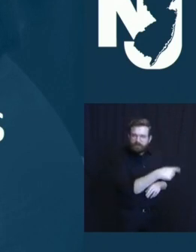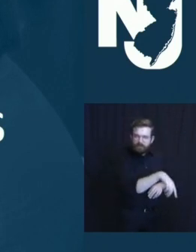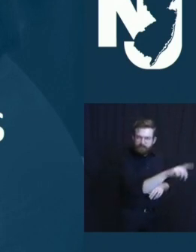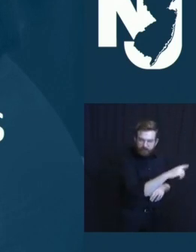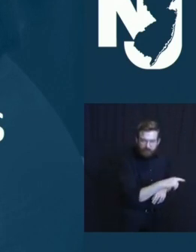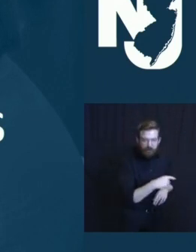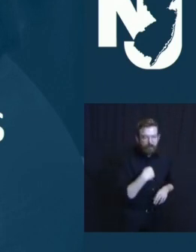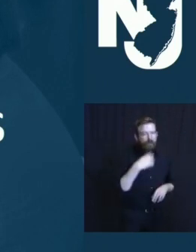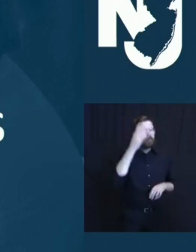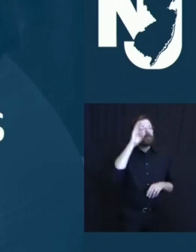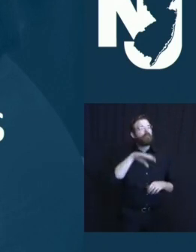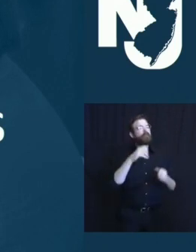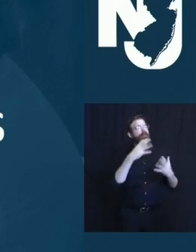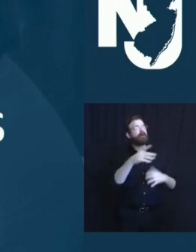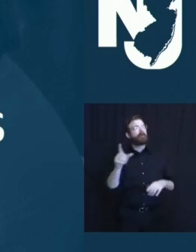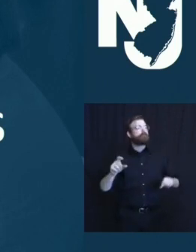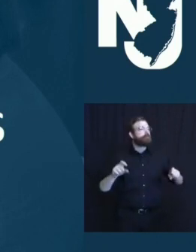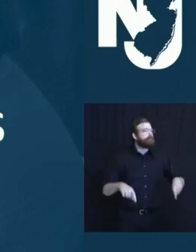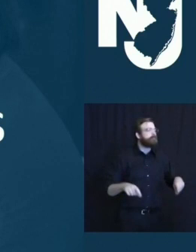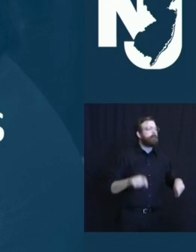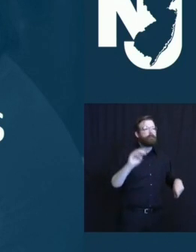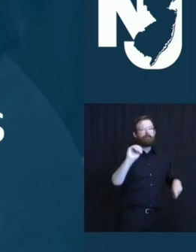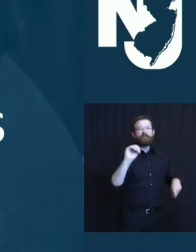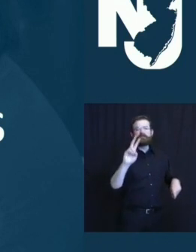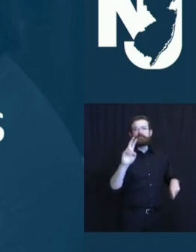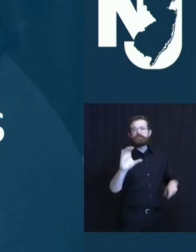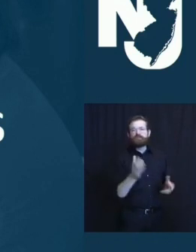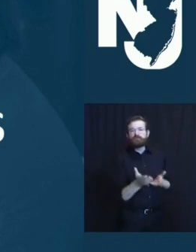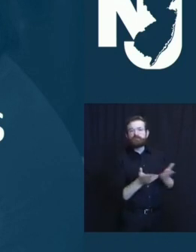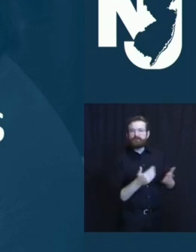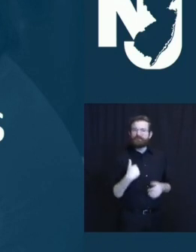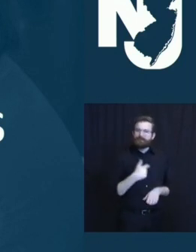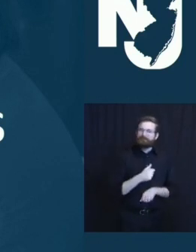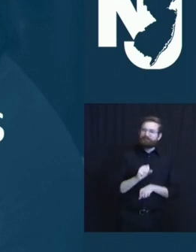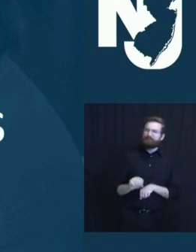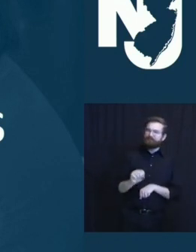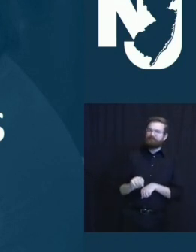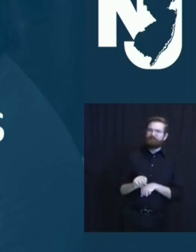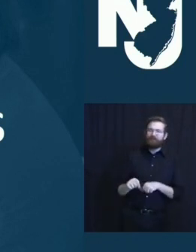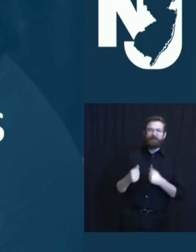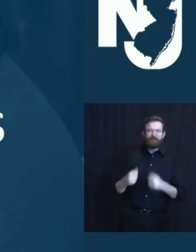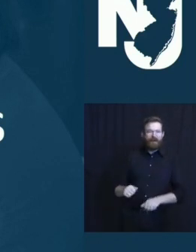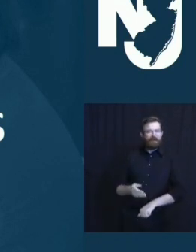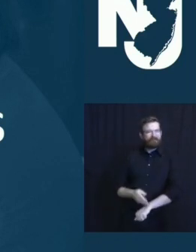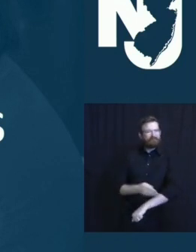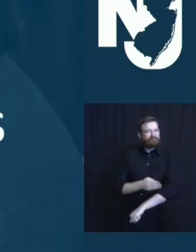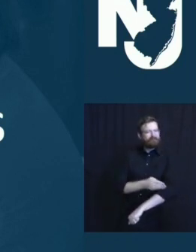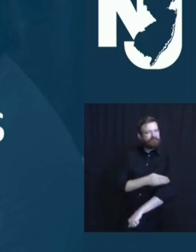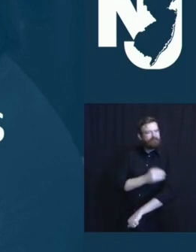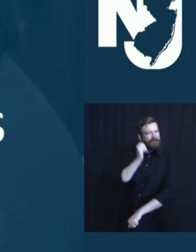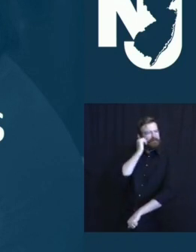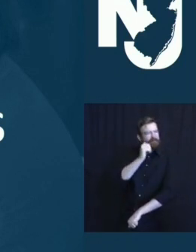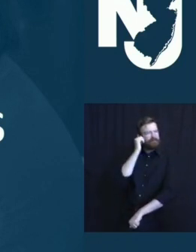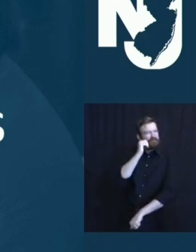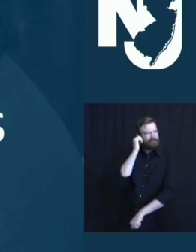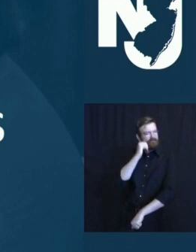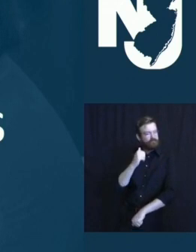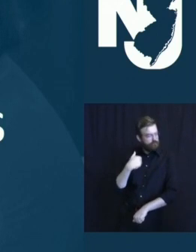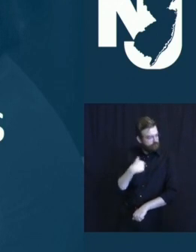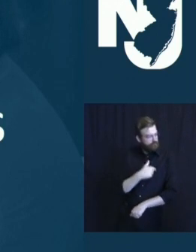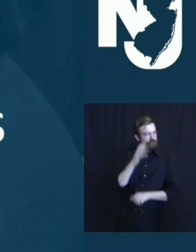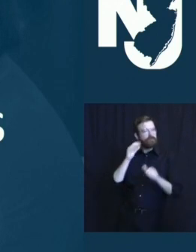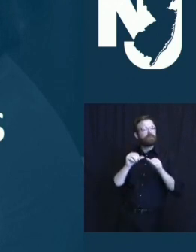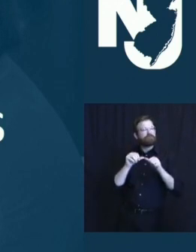gotten back to the customer service that people deserve. And as I said on Wednesday, we're going to work harder to do better. None of